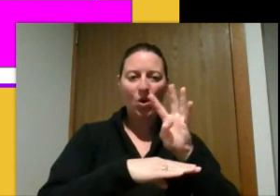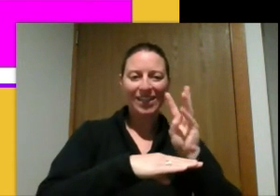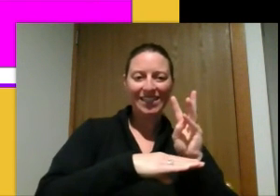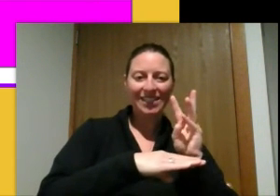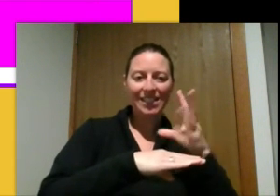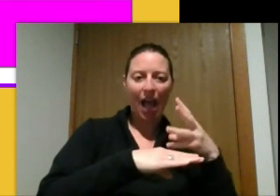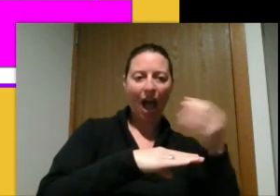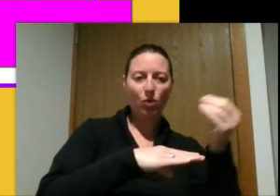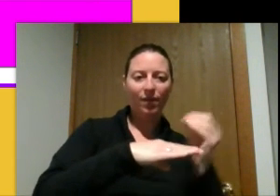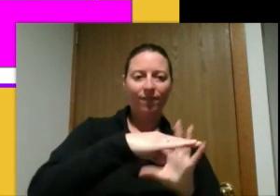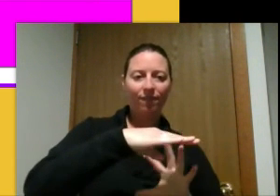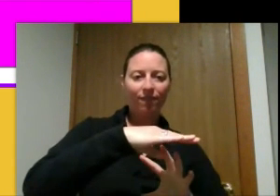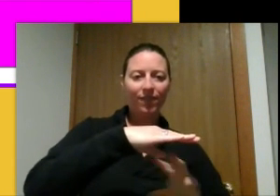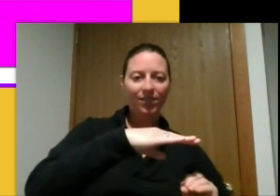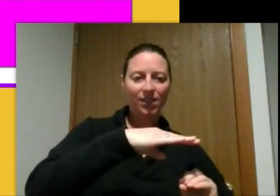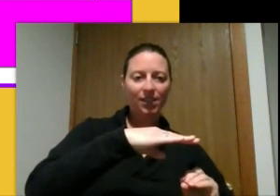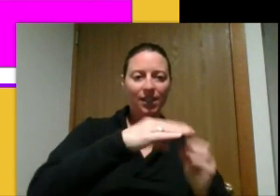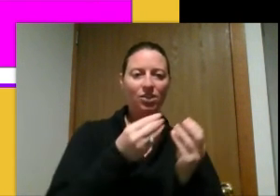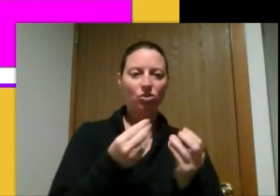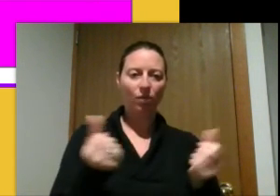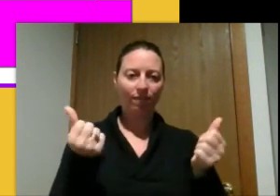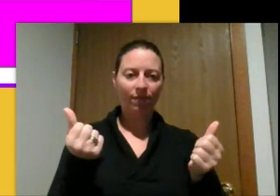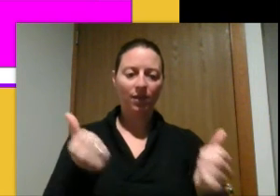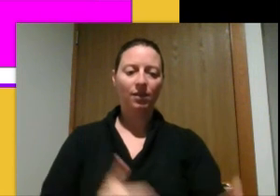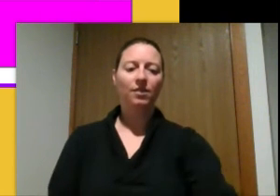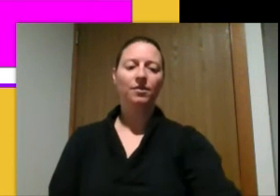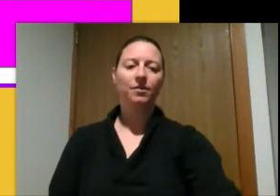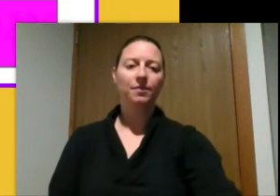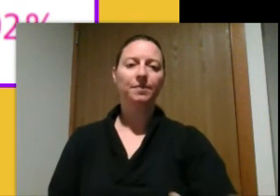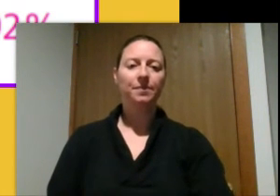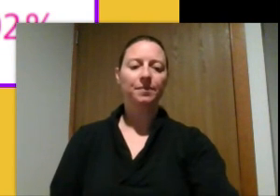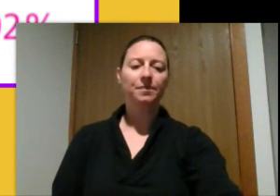how to set that up and solve it.